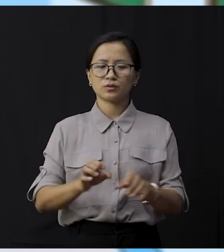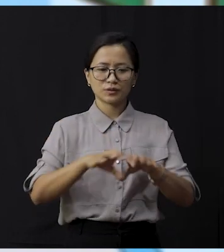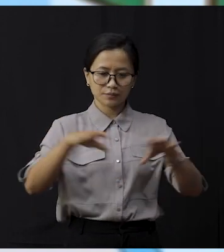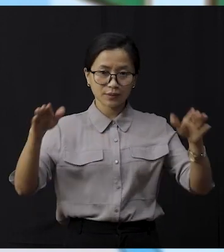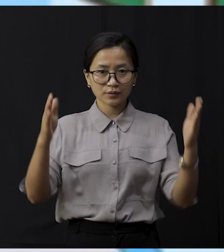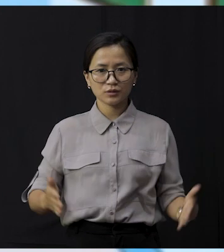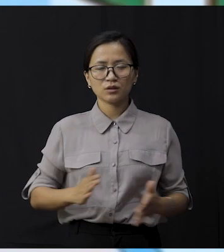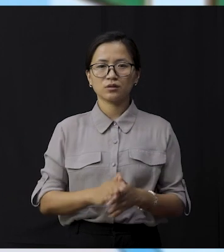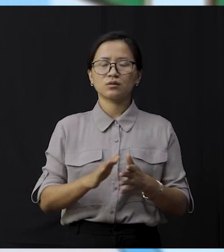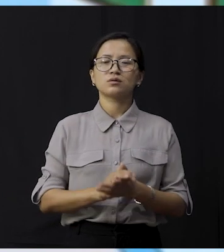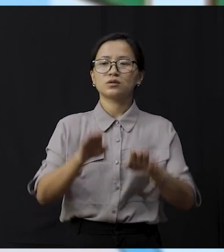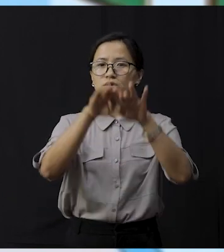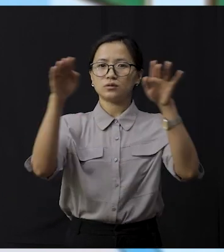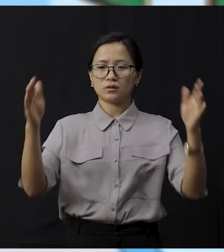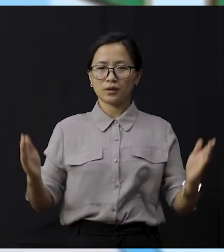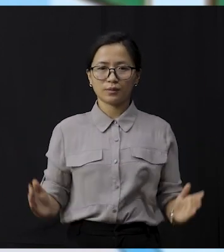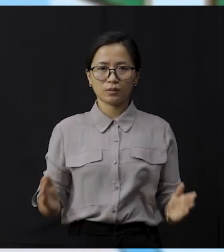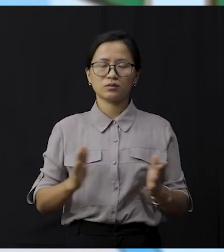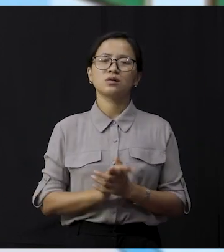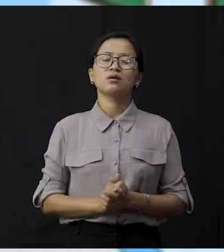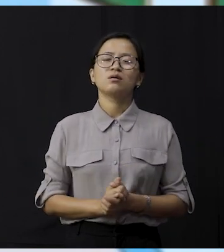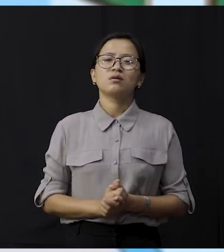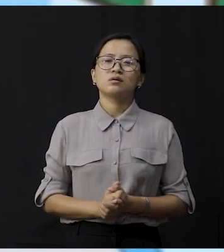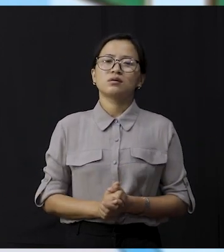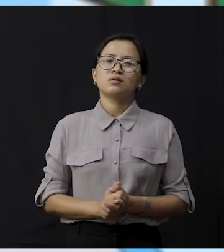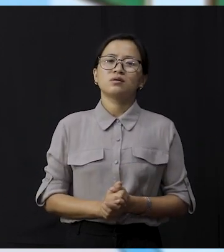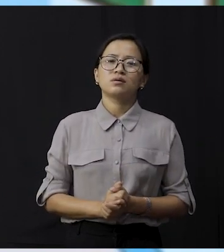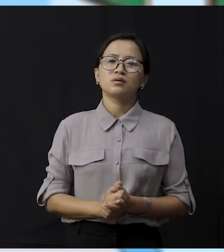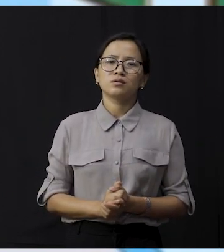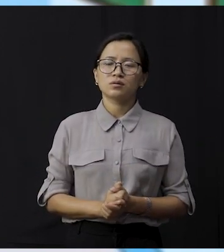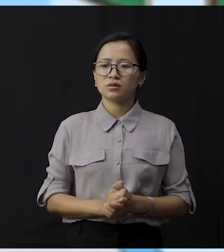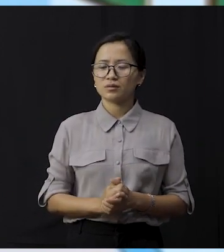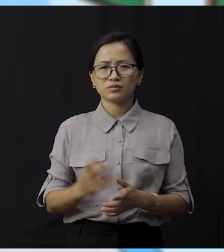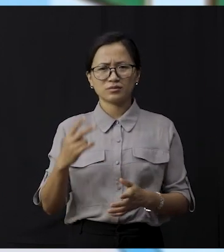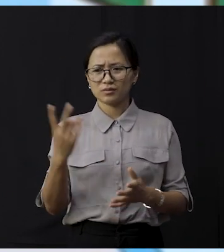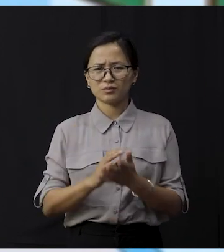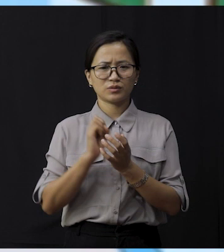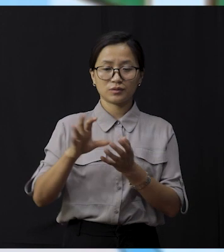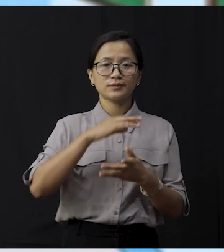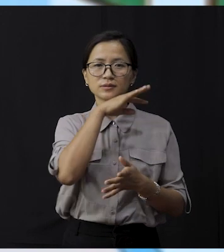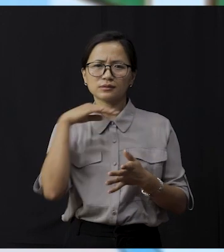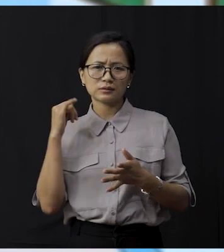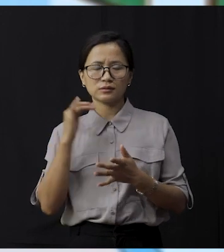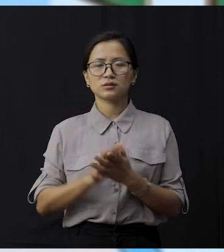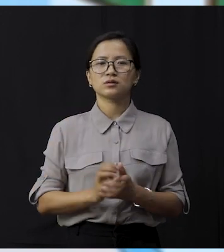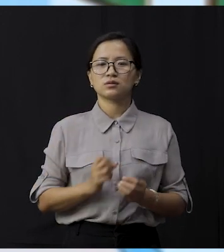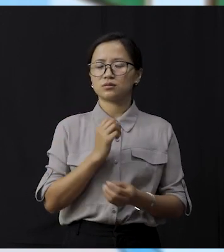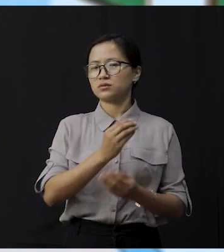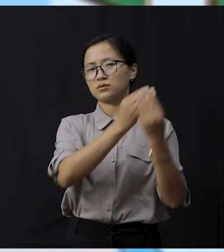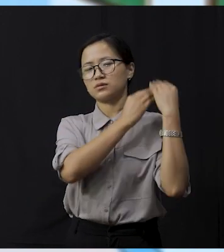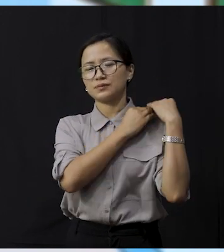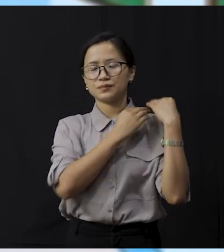bench or the decks, or breaking the bench or the decks, or littering the classrooms, then it is your duty. Okay, it